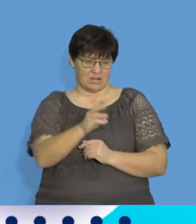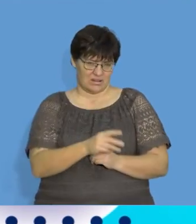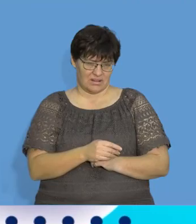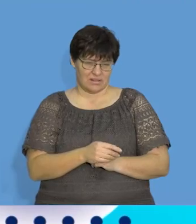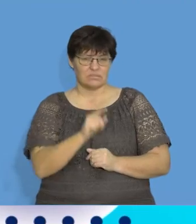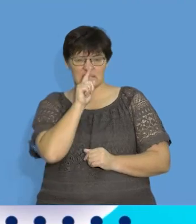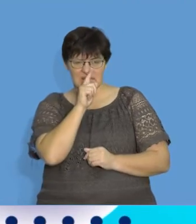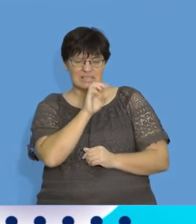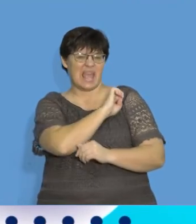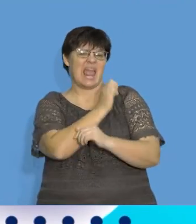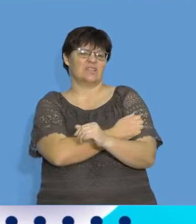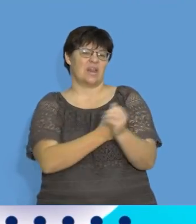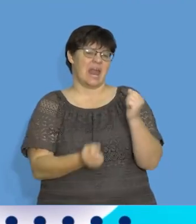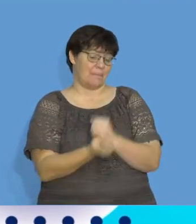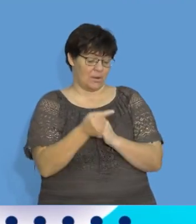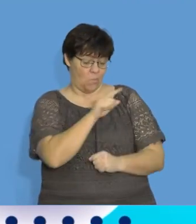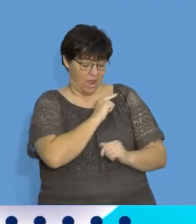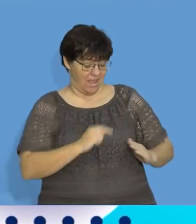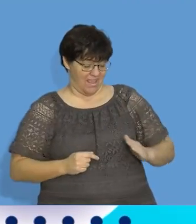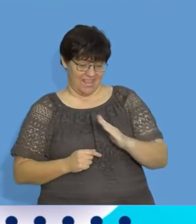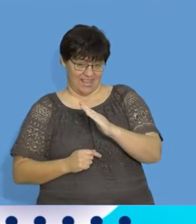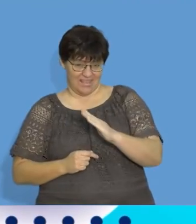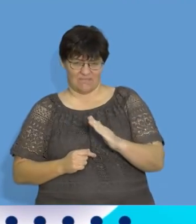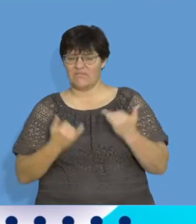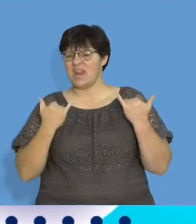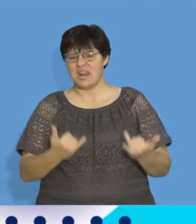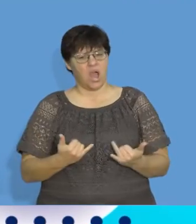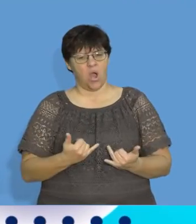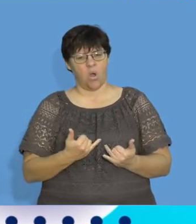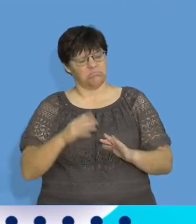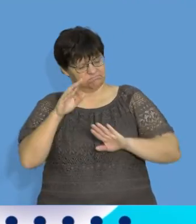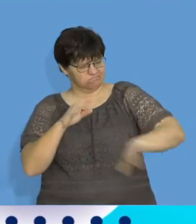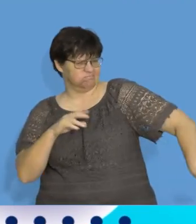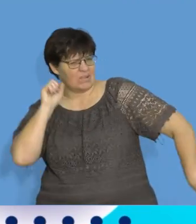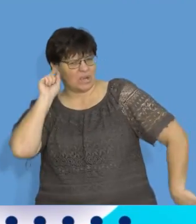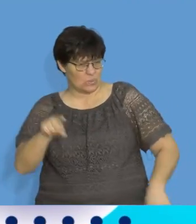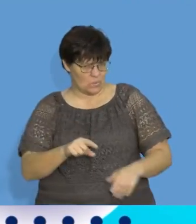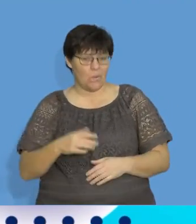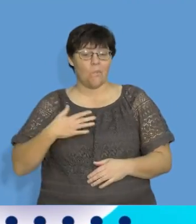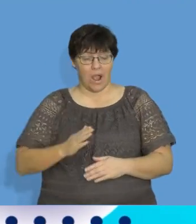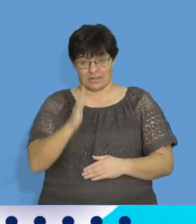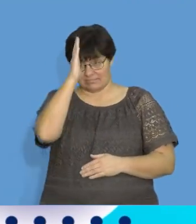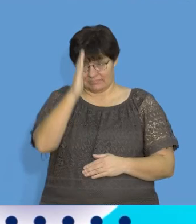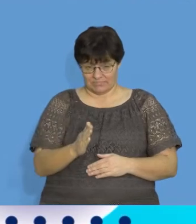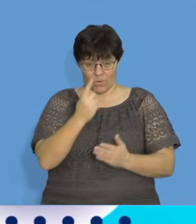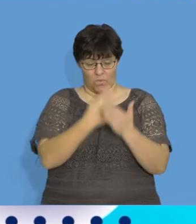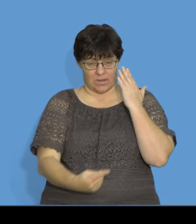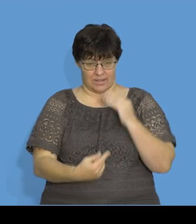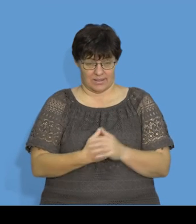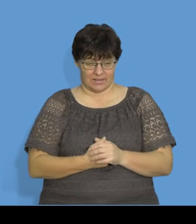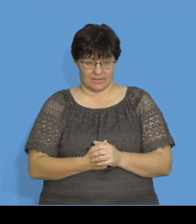going to look at what happens to energy because of that. But for now, we're not interested in that. We just want the vertical